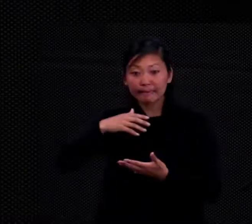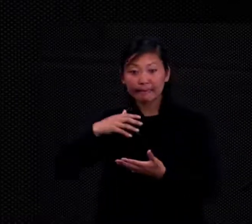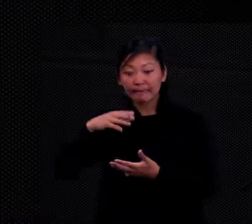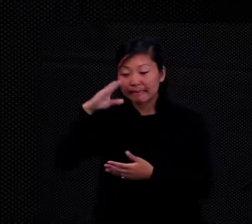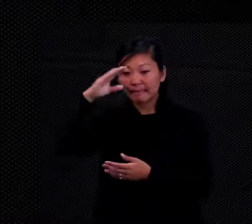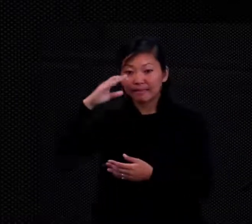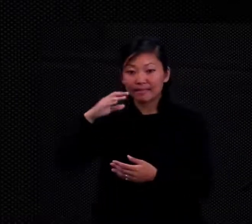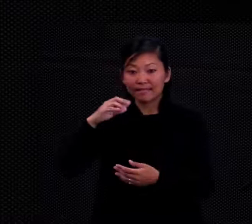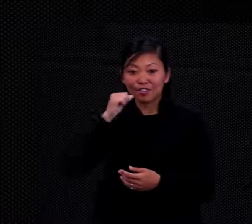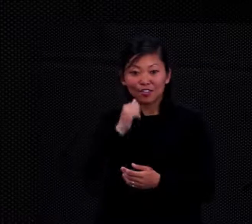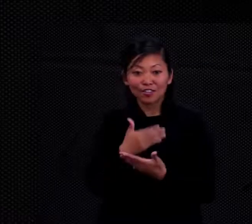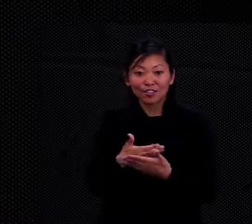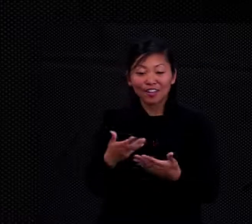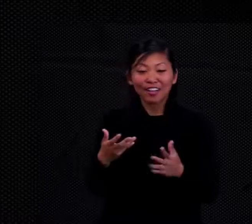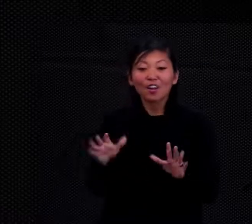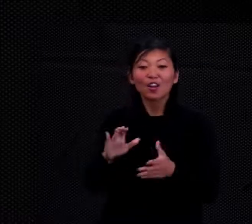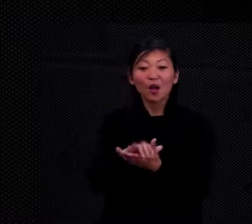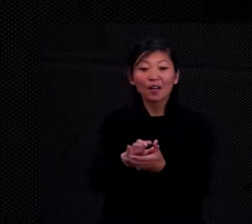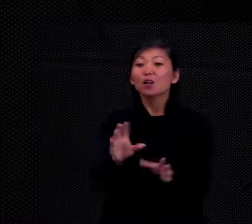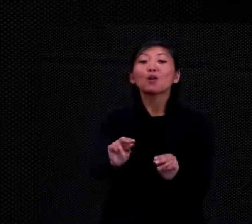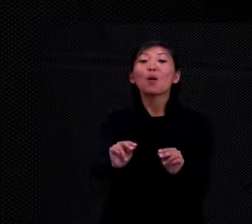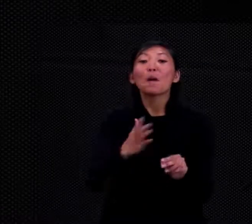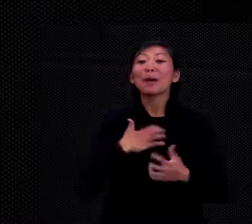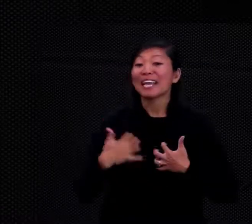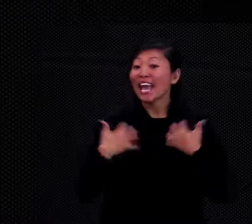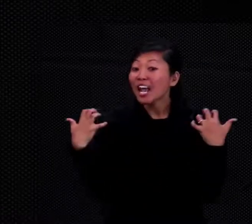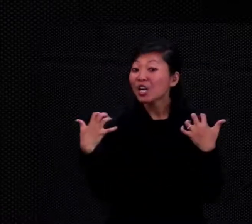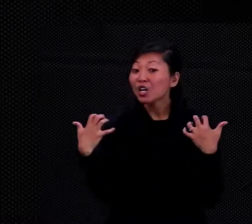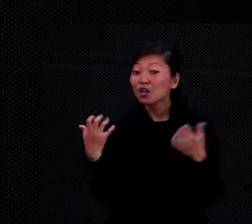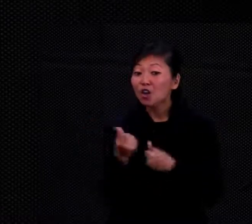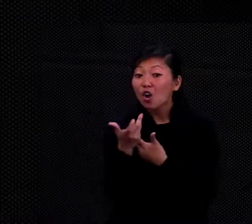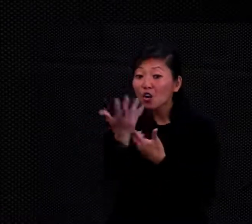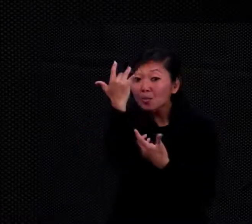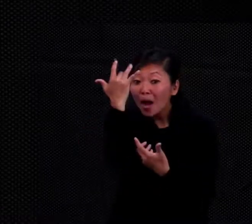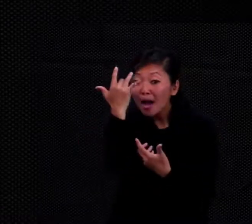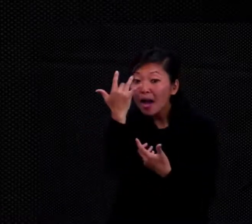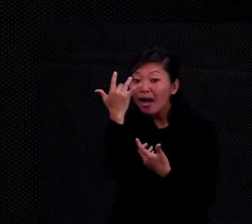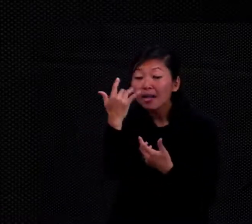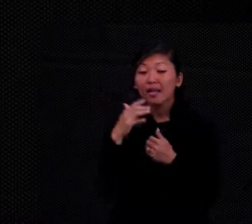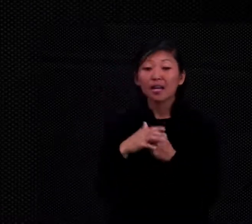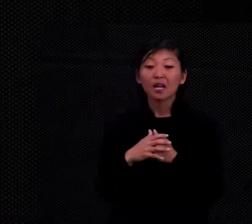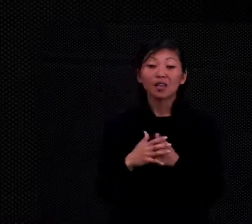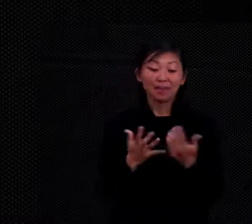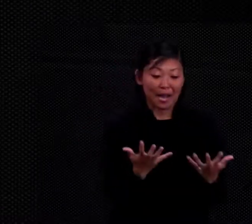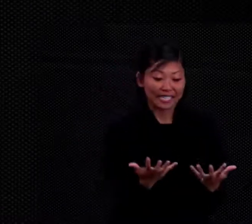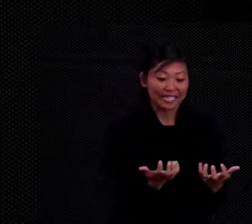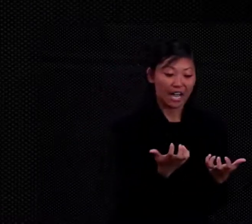My anger was caused by completely legitimate desires that came wrongly to rule me.